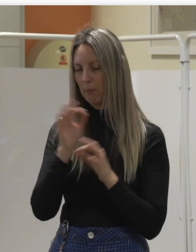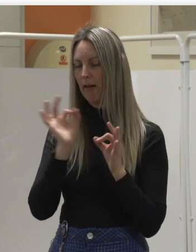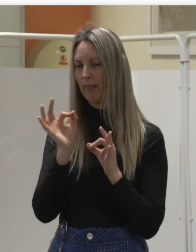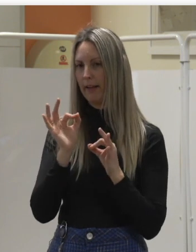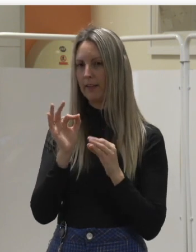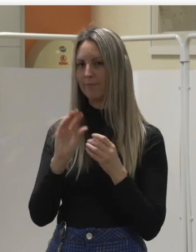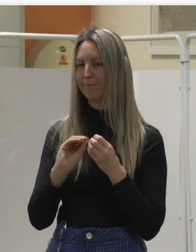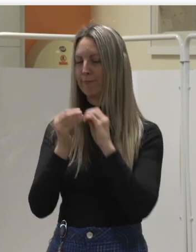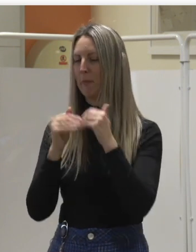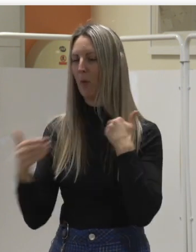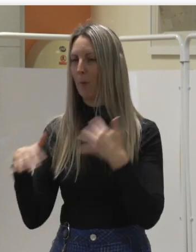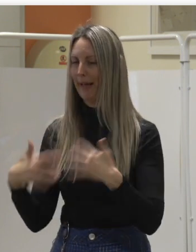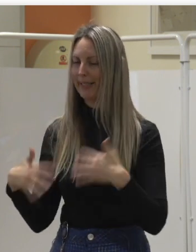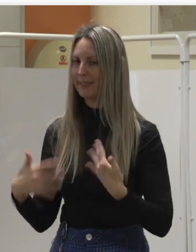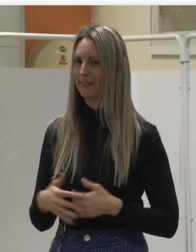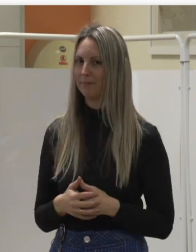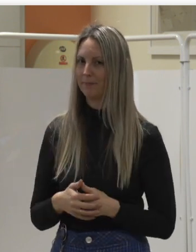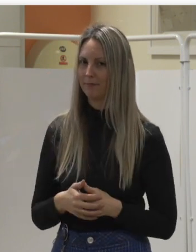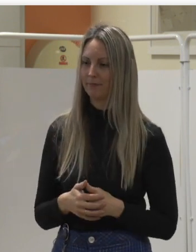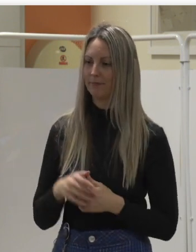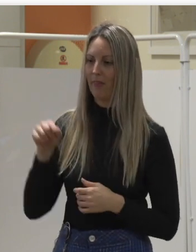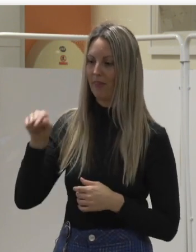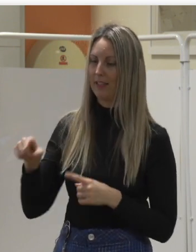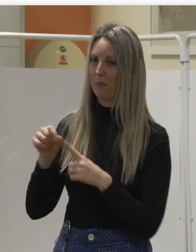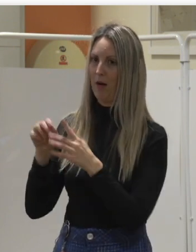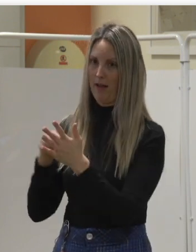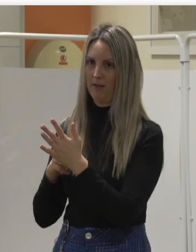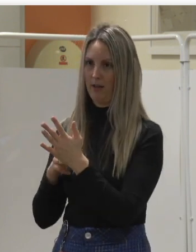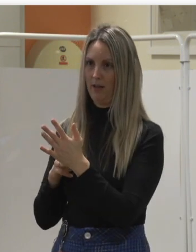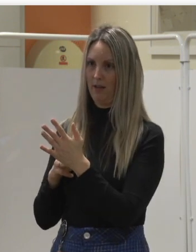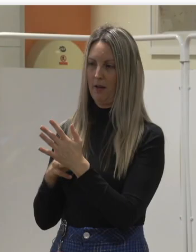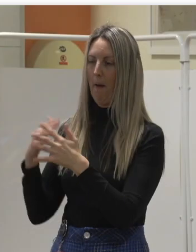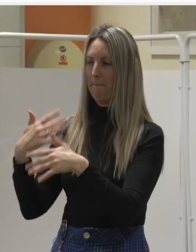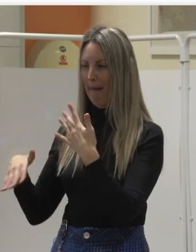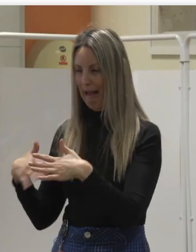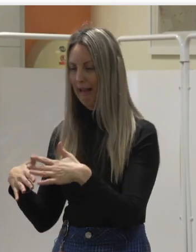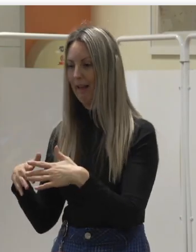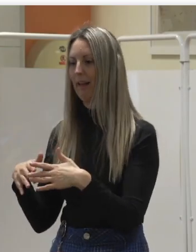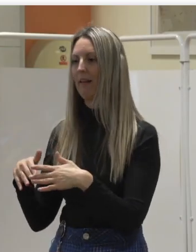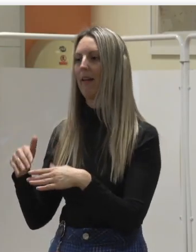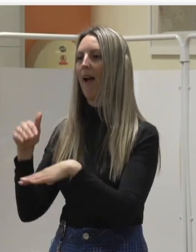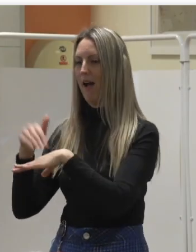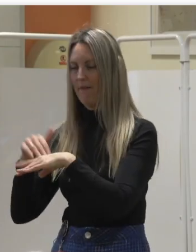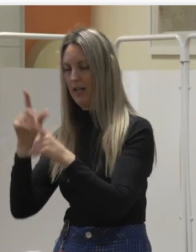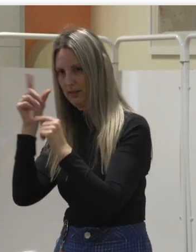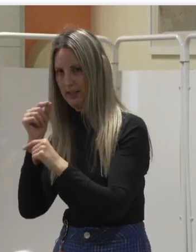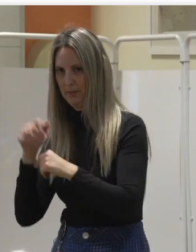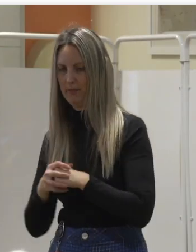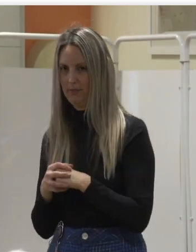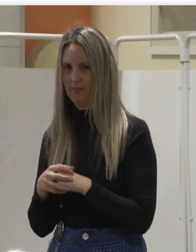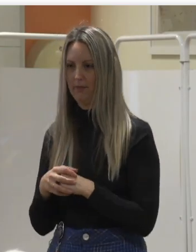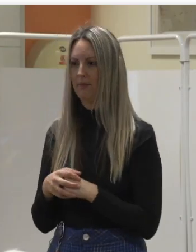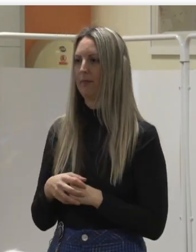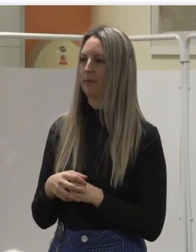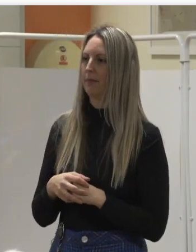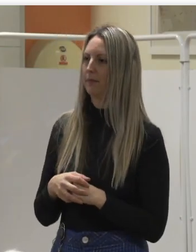the pain is the reason for sleep impairment. So it feels like the classical symptom some people tell me, and